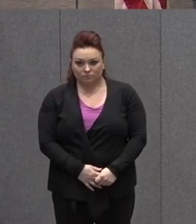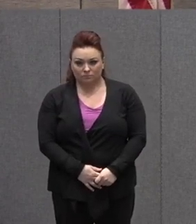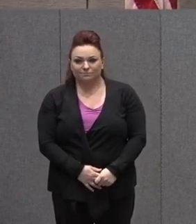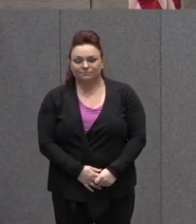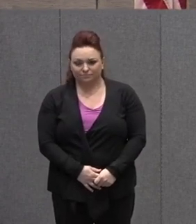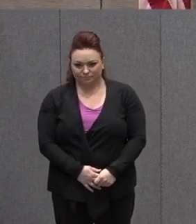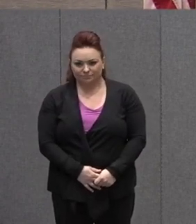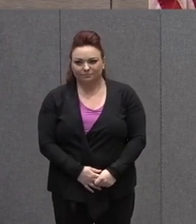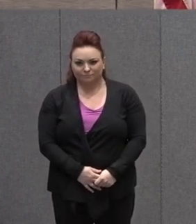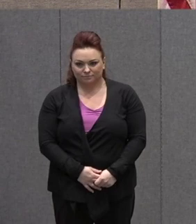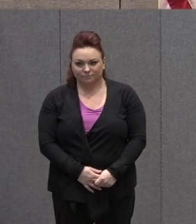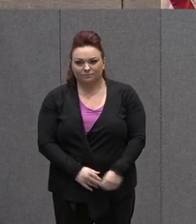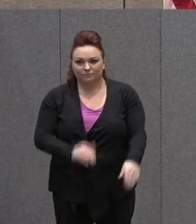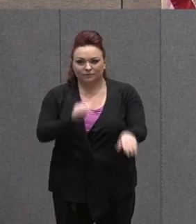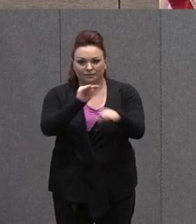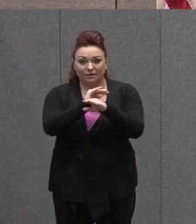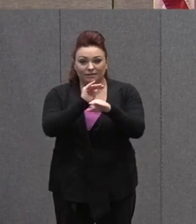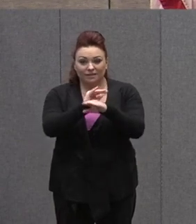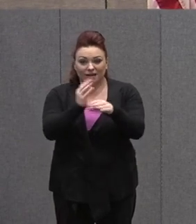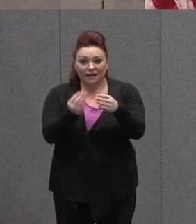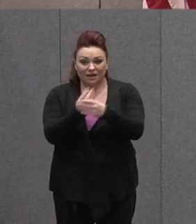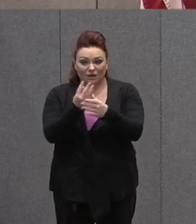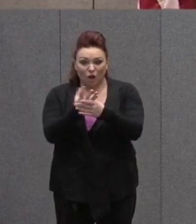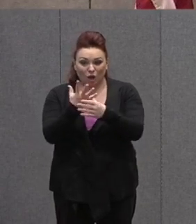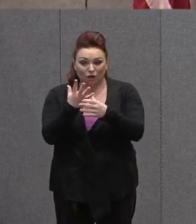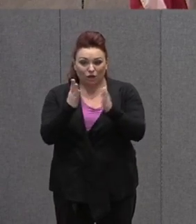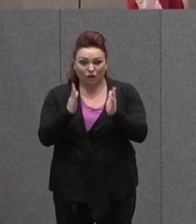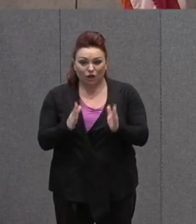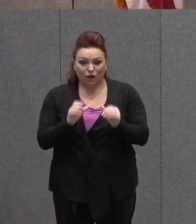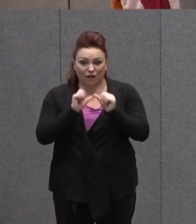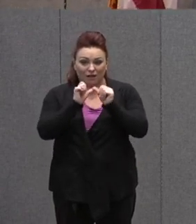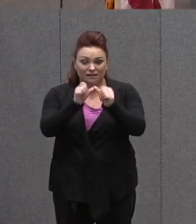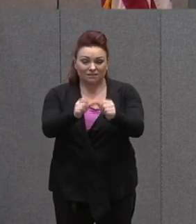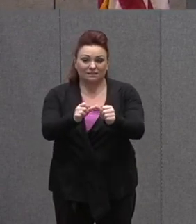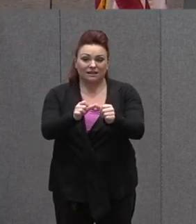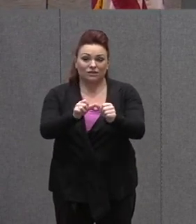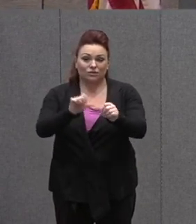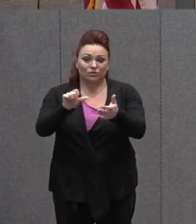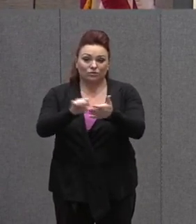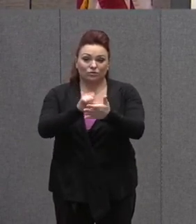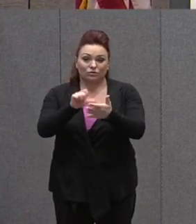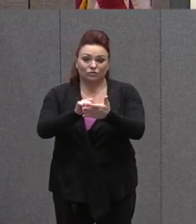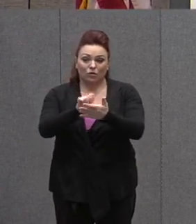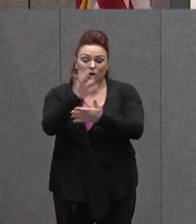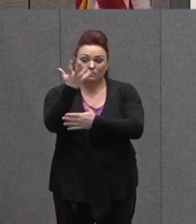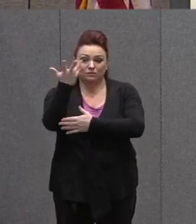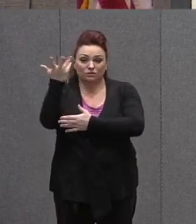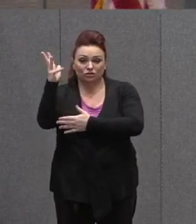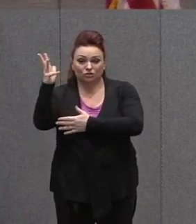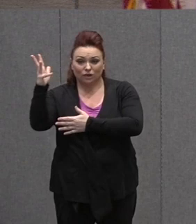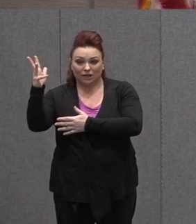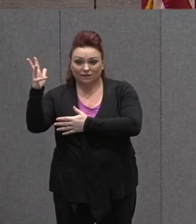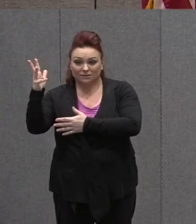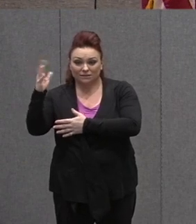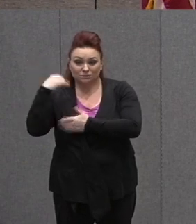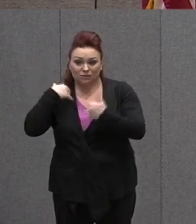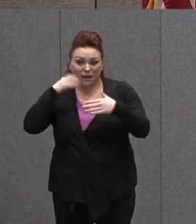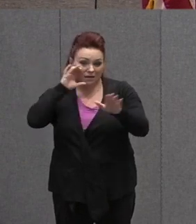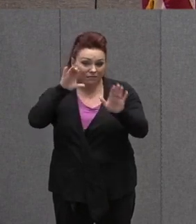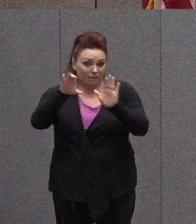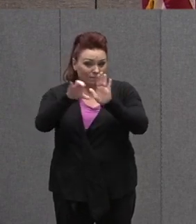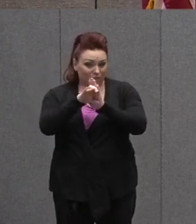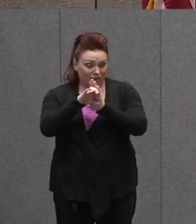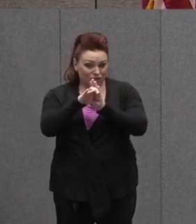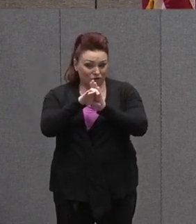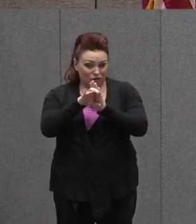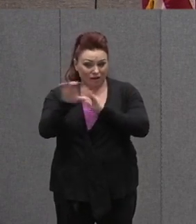Yes, the night gardener continued to sculpt trees. So I have a picture